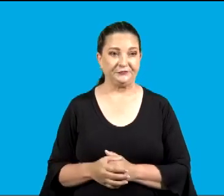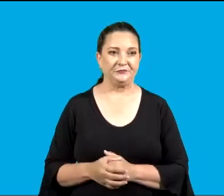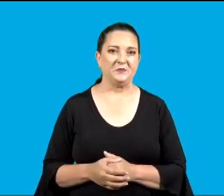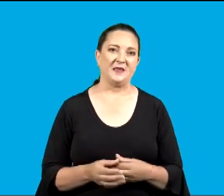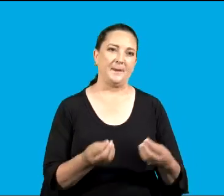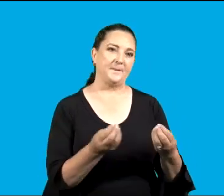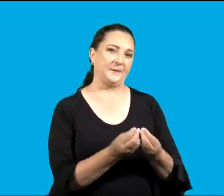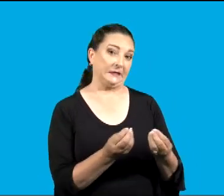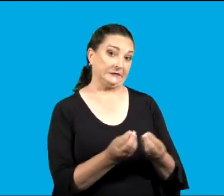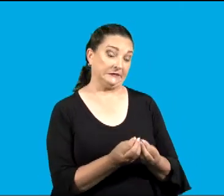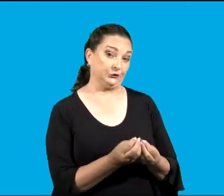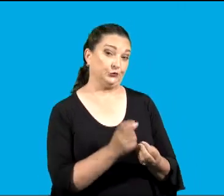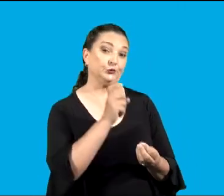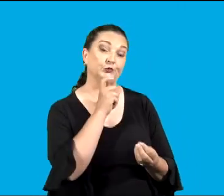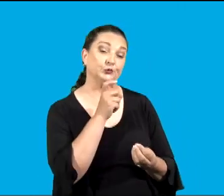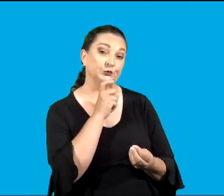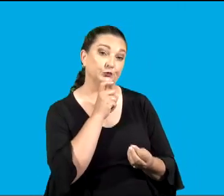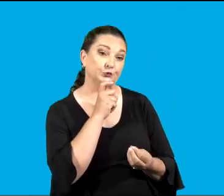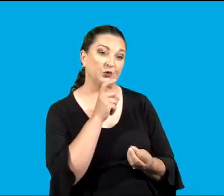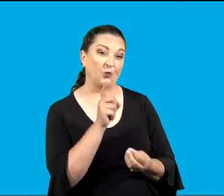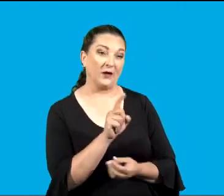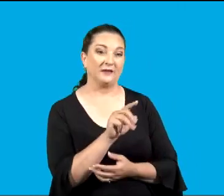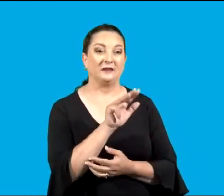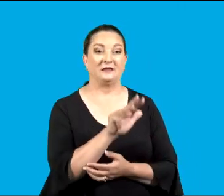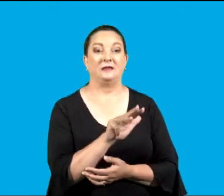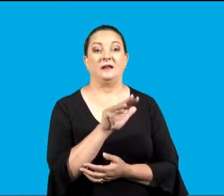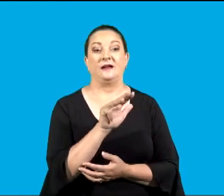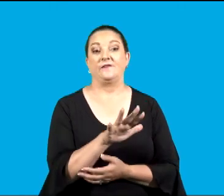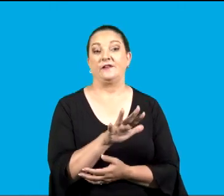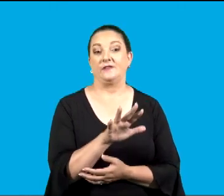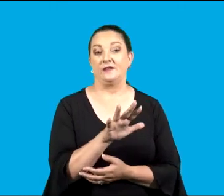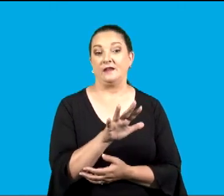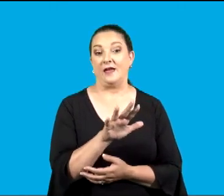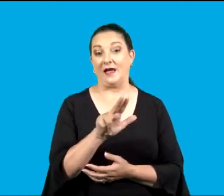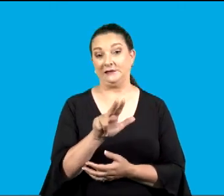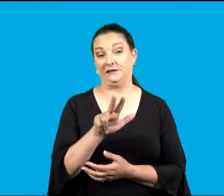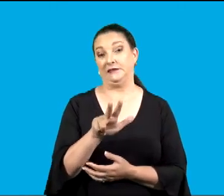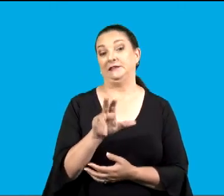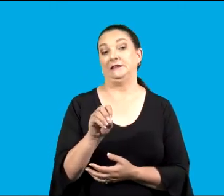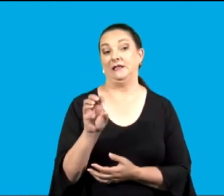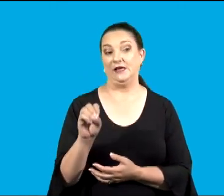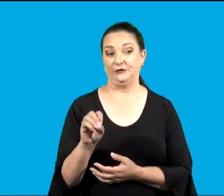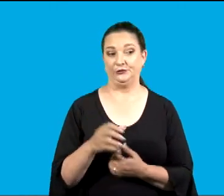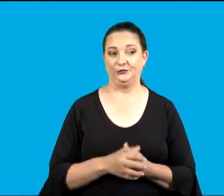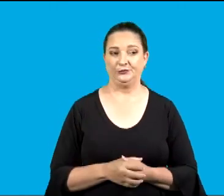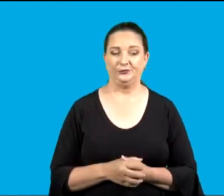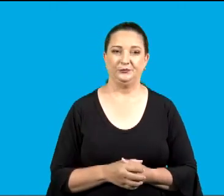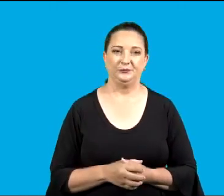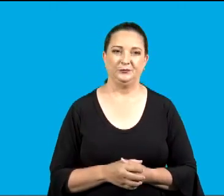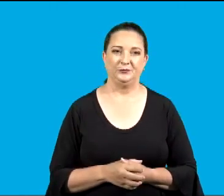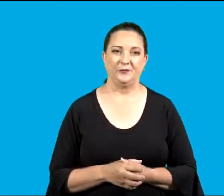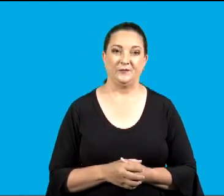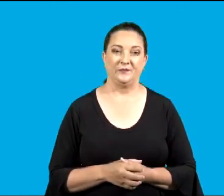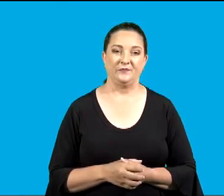our materials available for use, which is the 958,800. So I'll take the